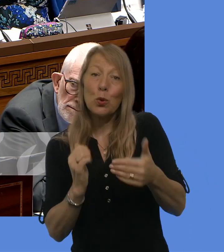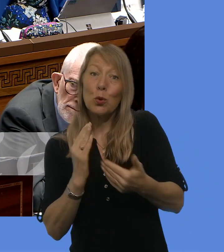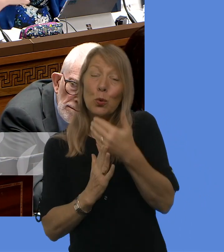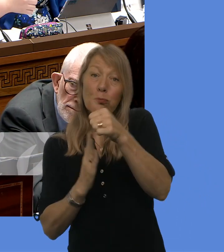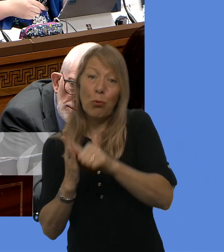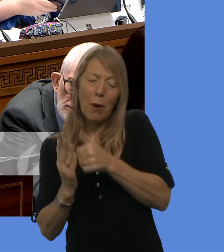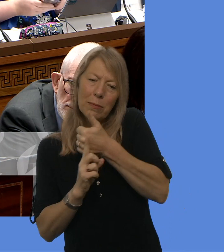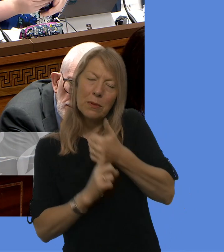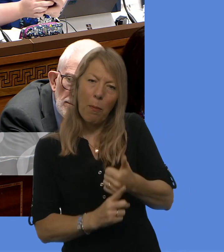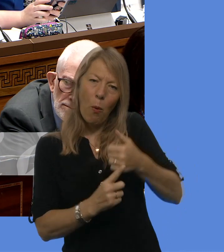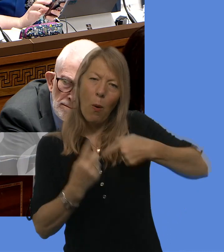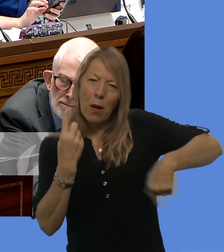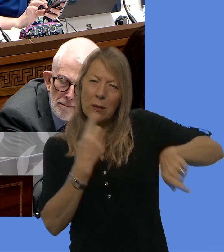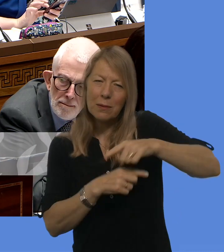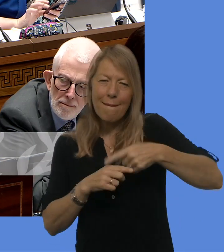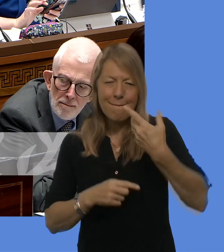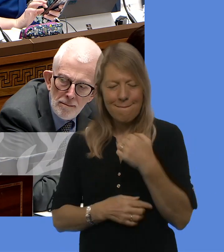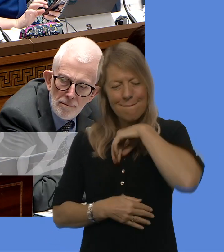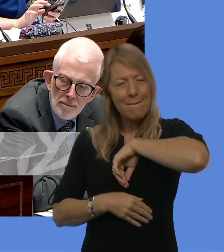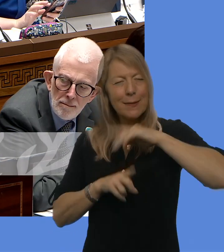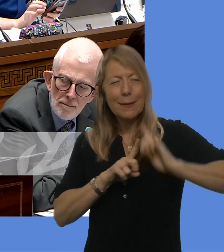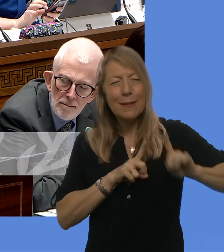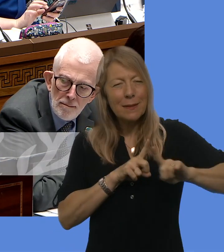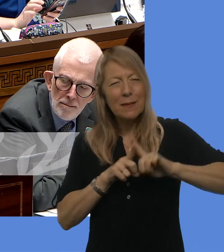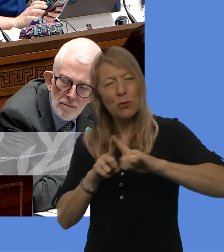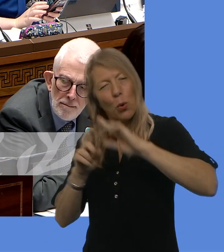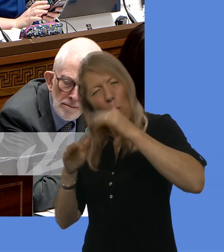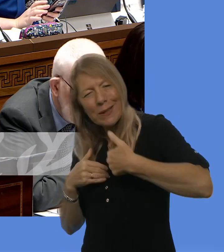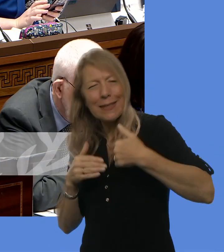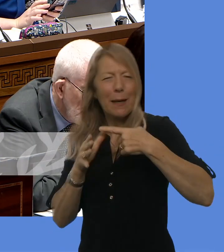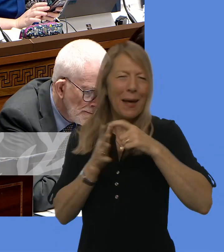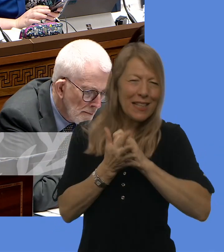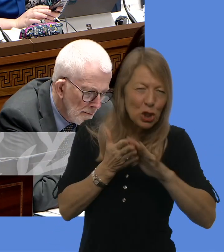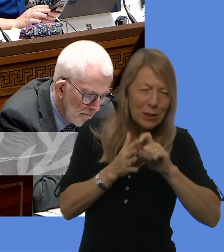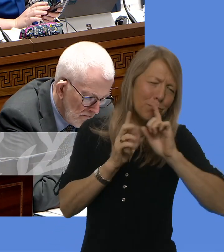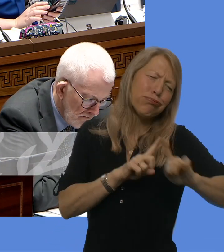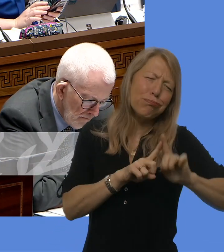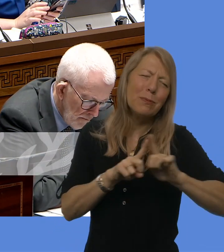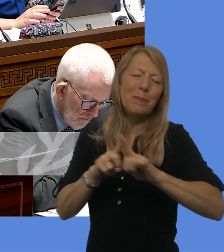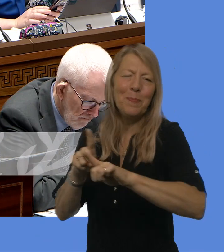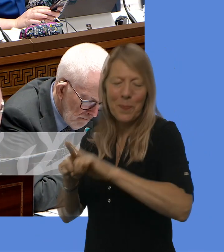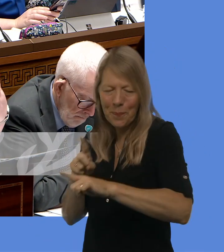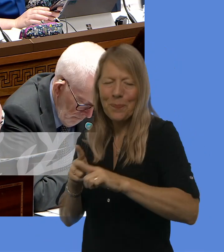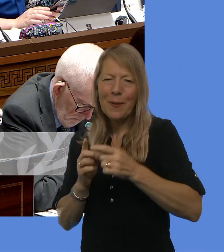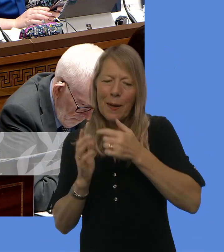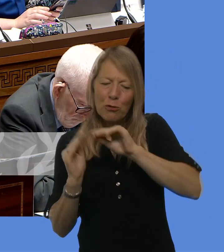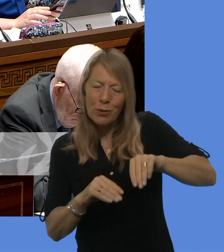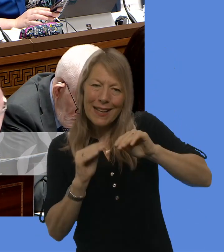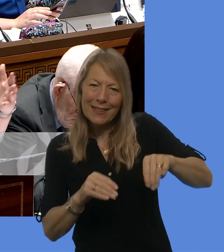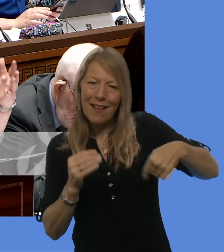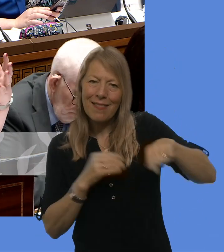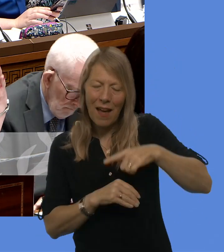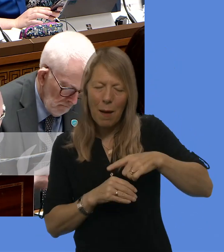neurodiverse, acquaint them with the processes that they would face when they arrived at prison, acquaint them with the different stages of search